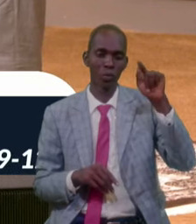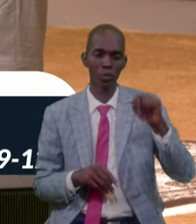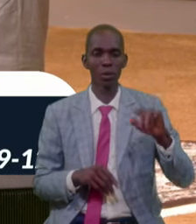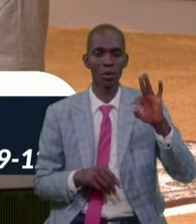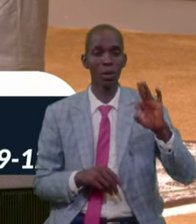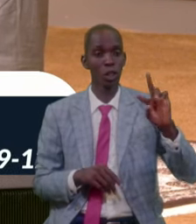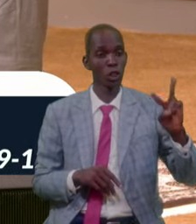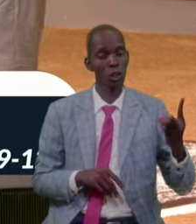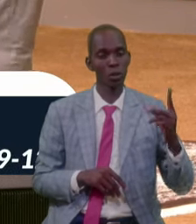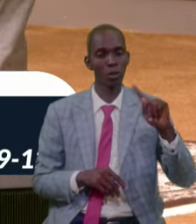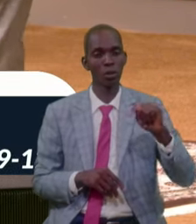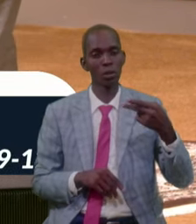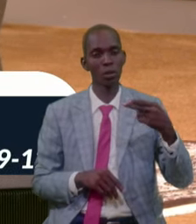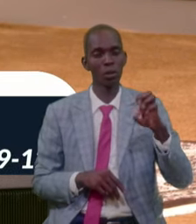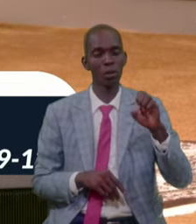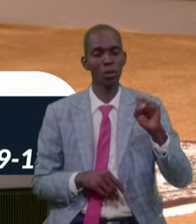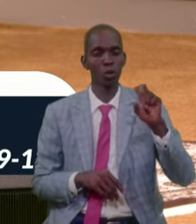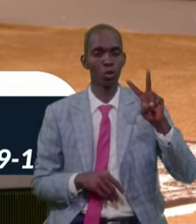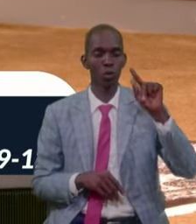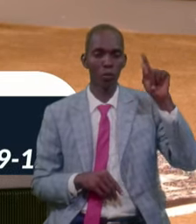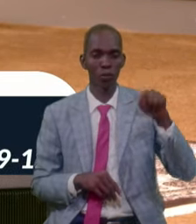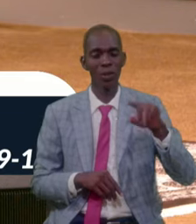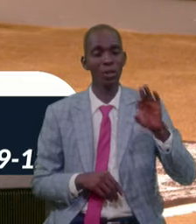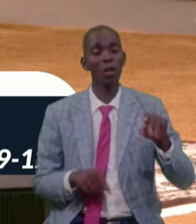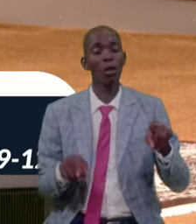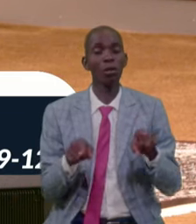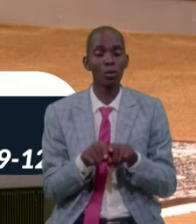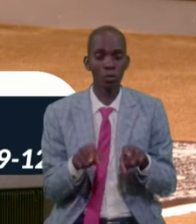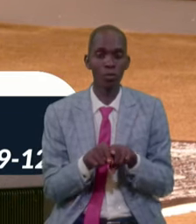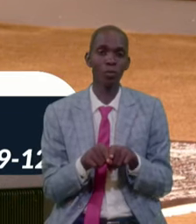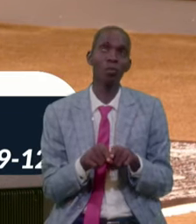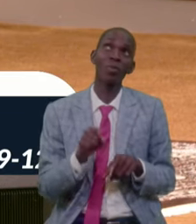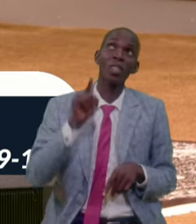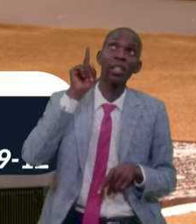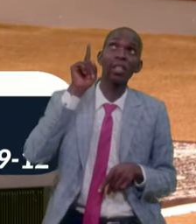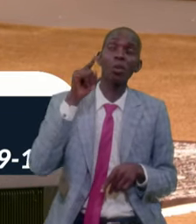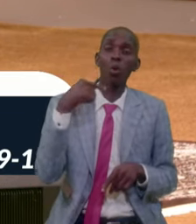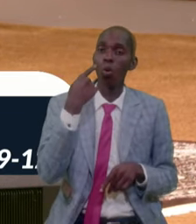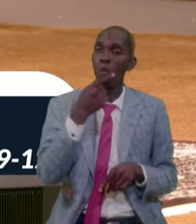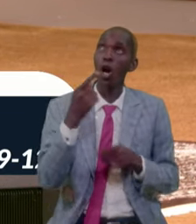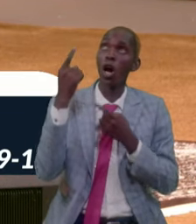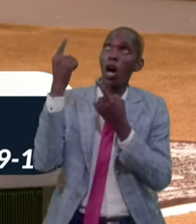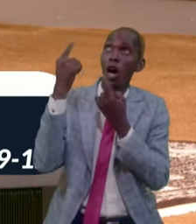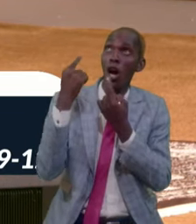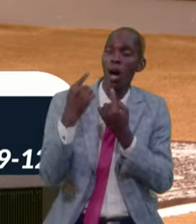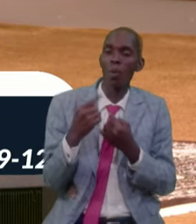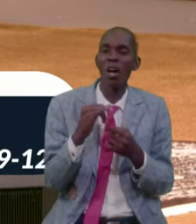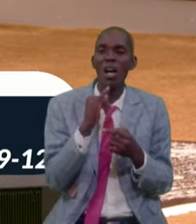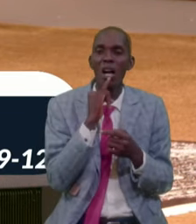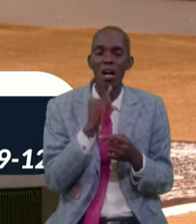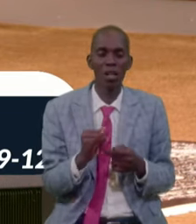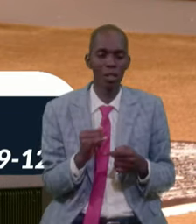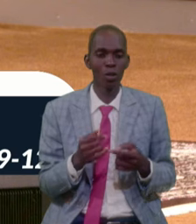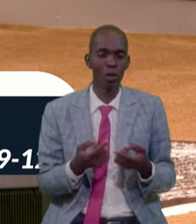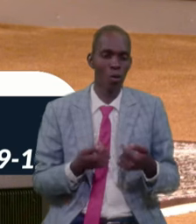Thessalonians chapter 2, verse 9, even him whose coming is after the working of